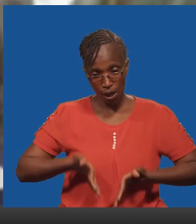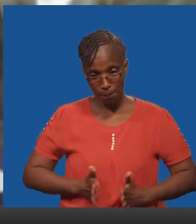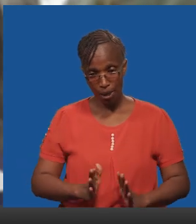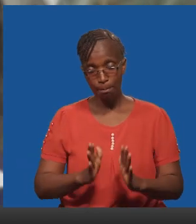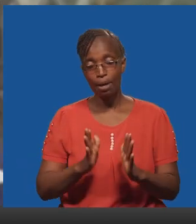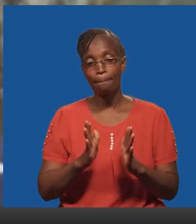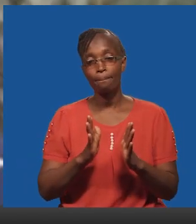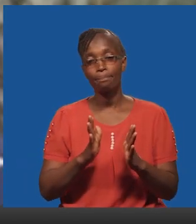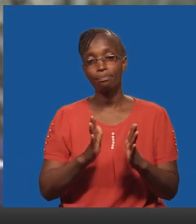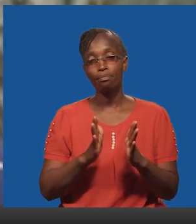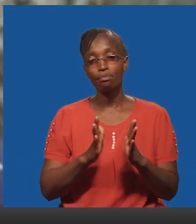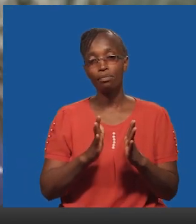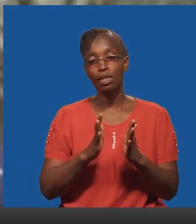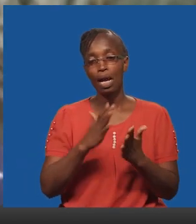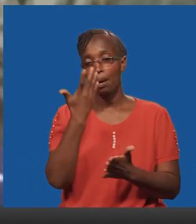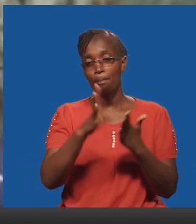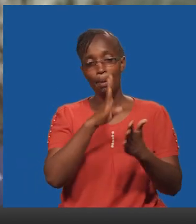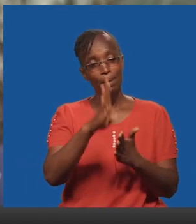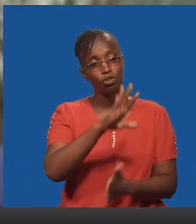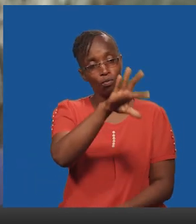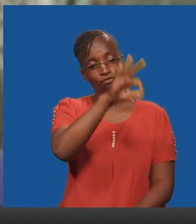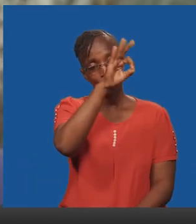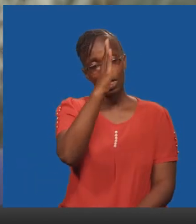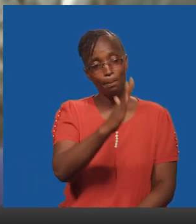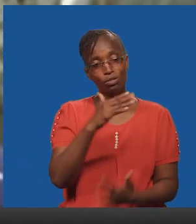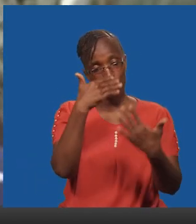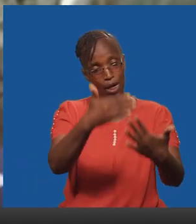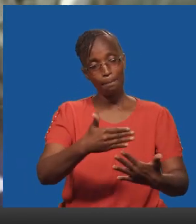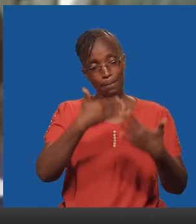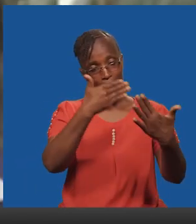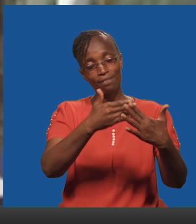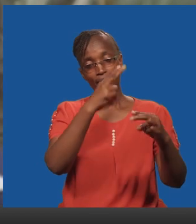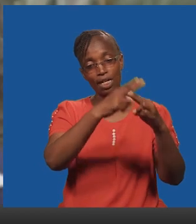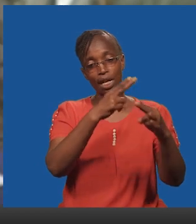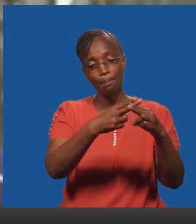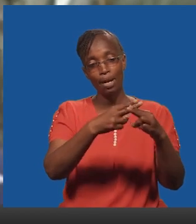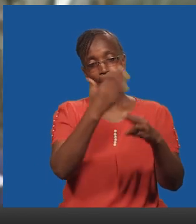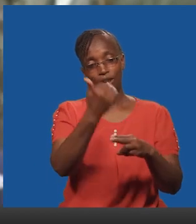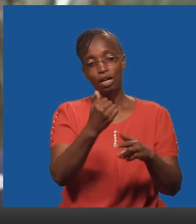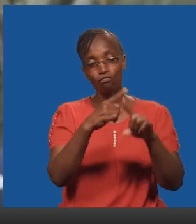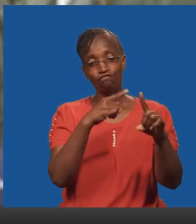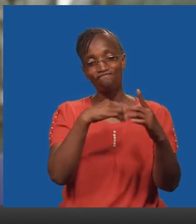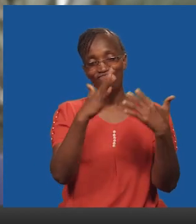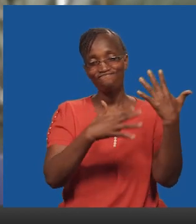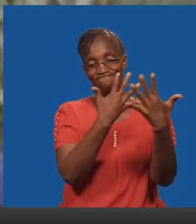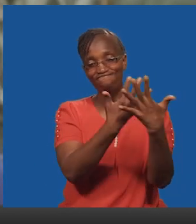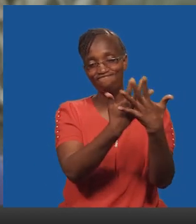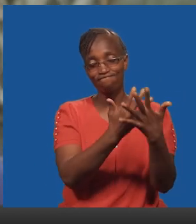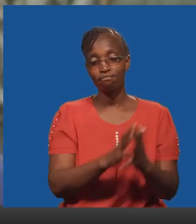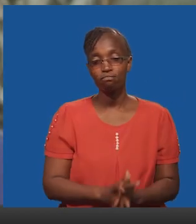when they are born you may find somebody an item Toto agela nobody would want to have such a